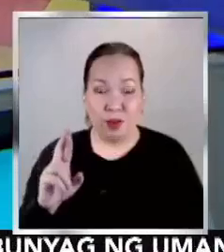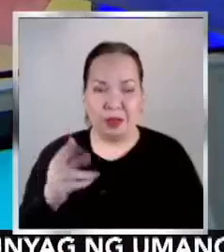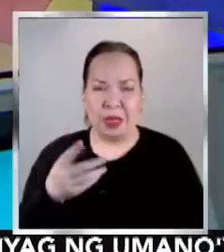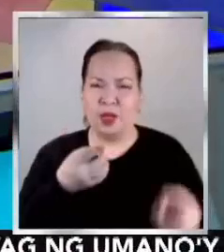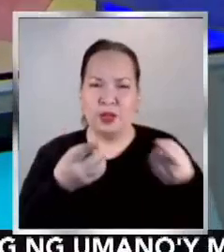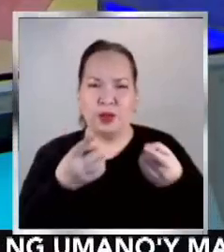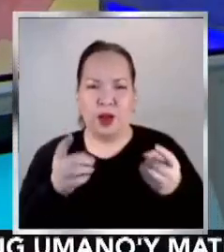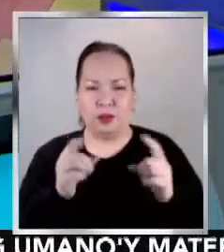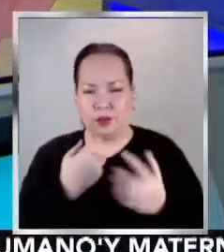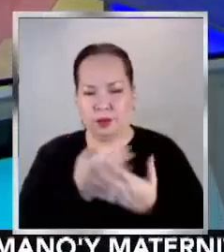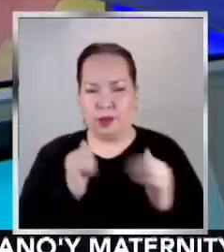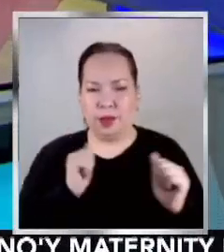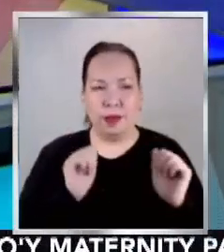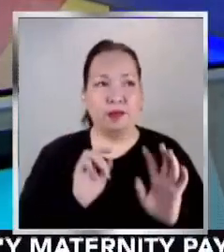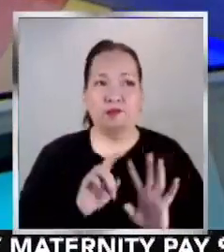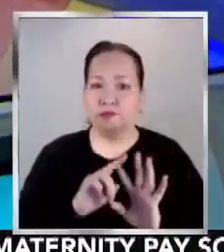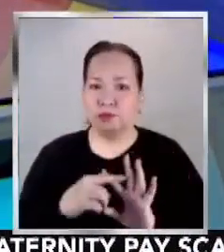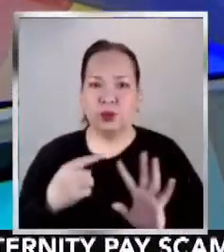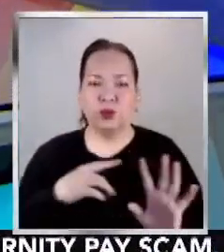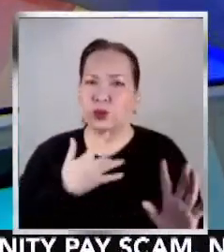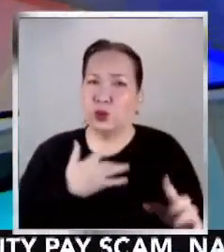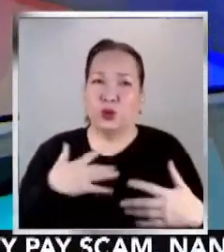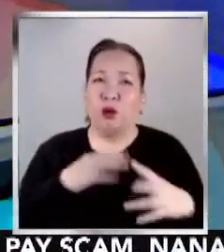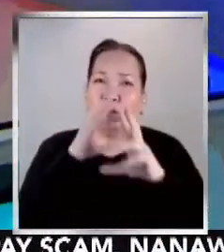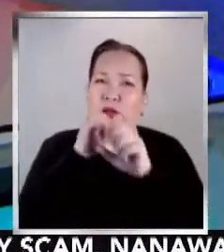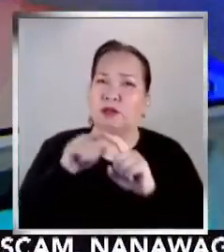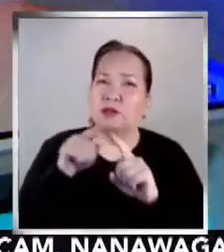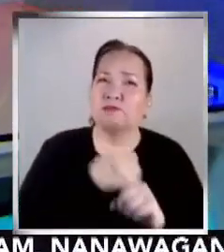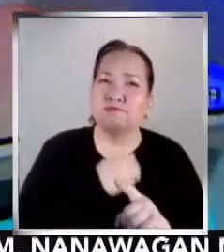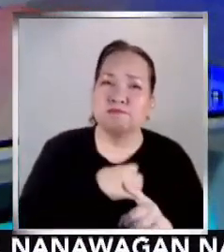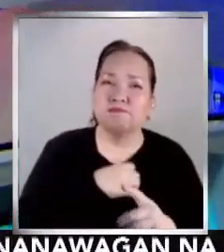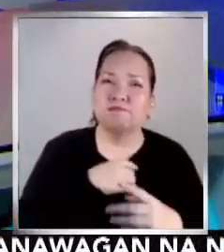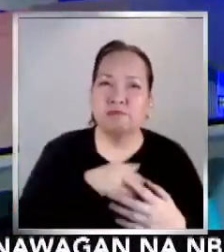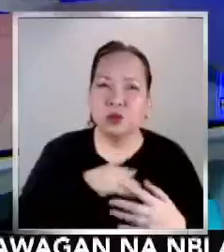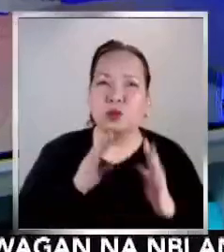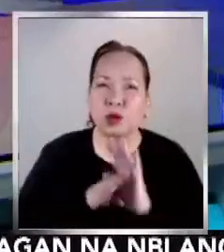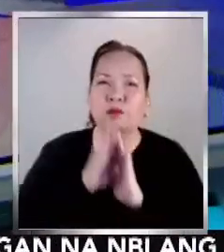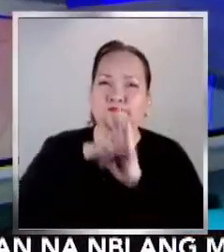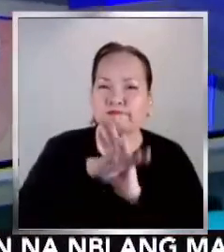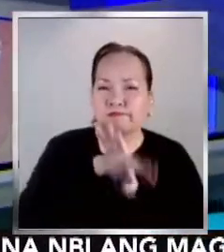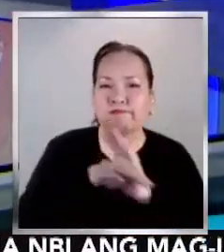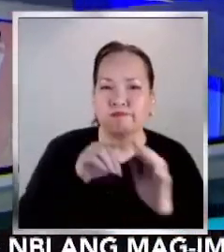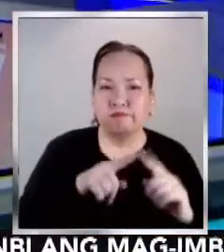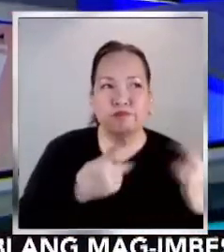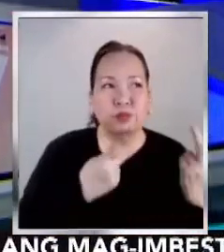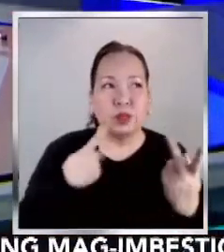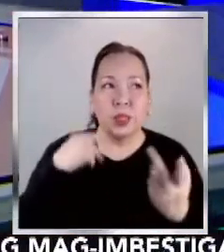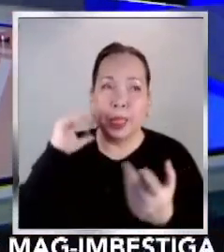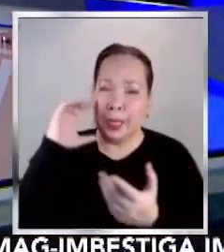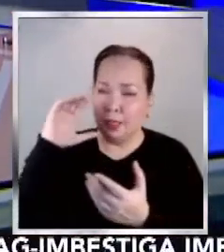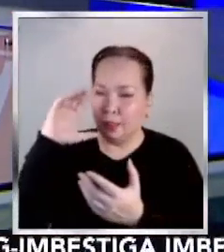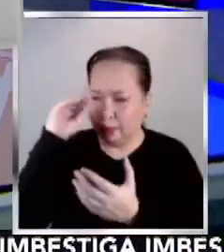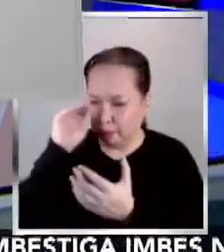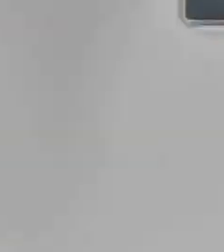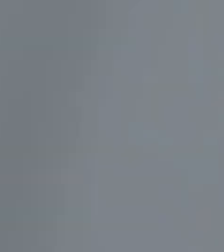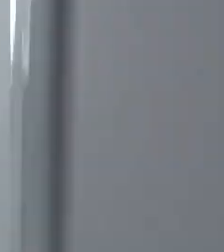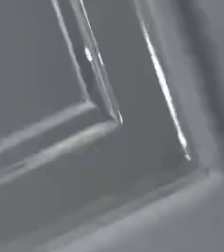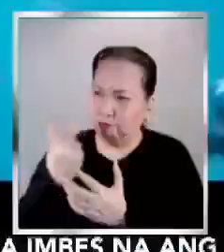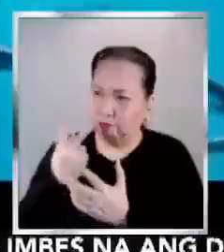emotions ang mararamdaman ng mga manonood na na-experience namin mismo ng Mr. Kong si Drew. Yan ang aking chika.